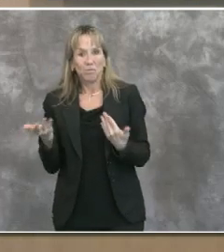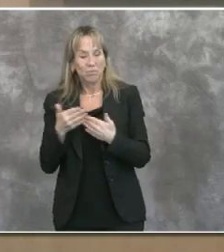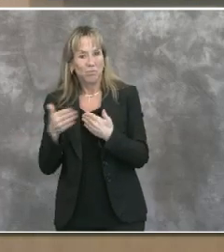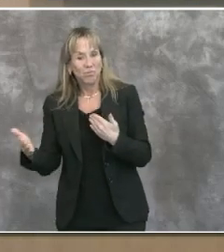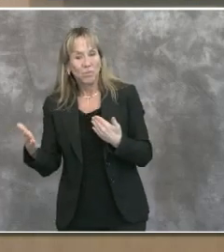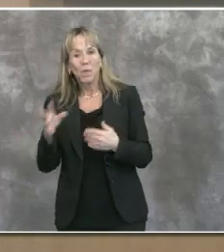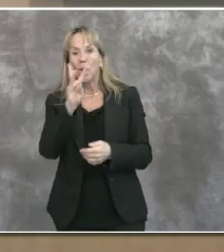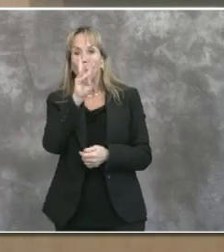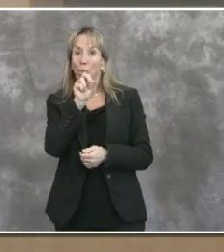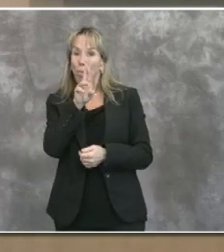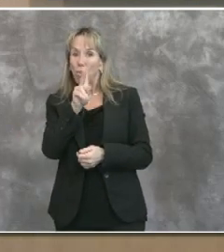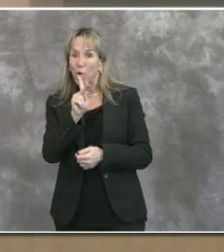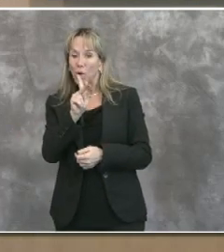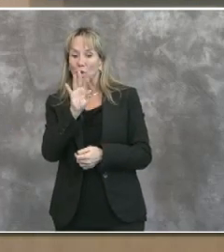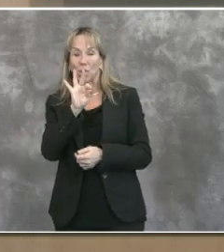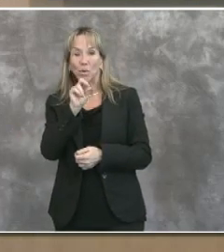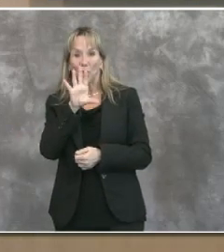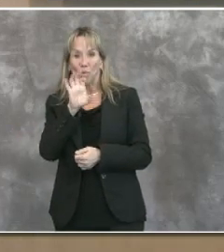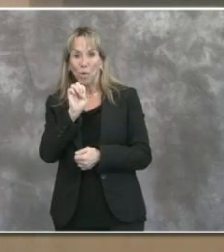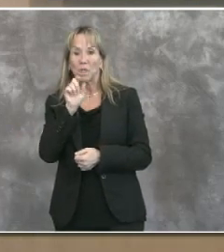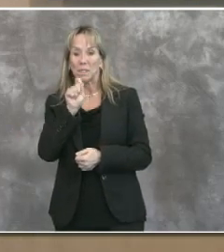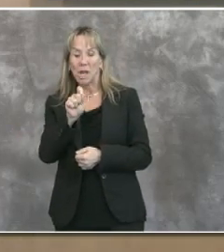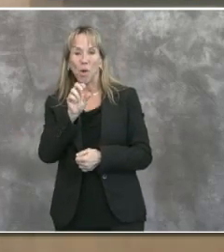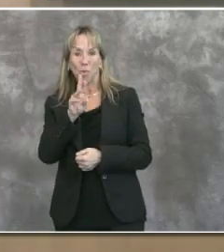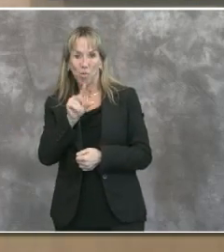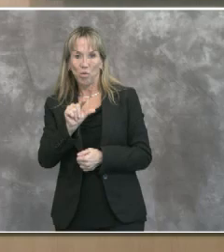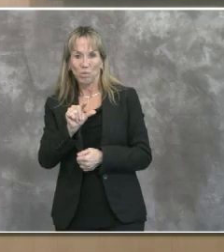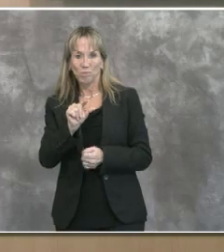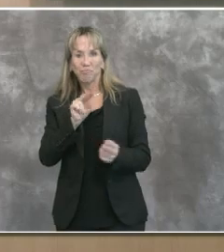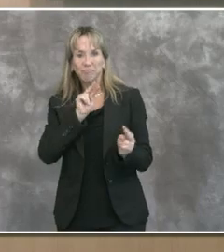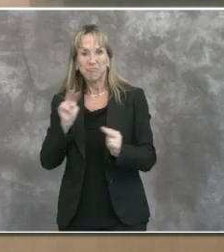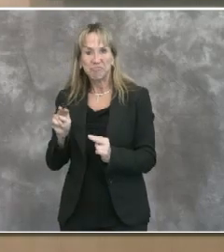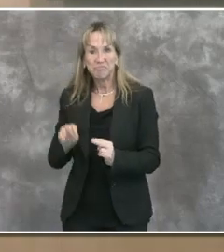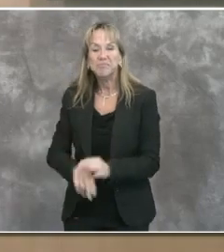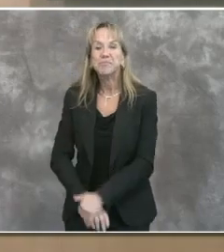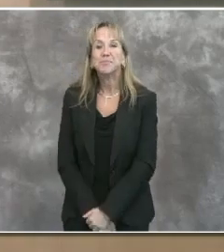So workforce.org, we are here for you.